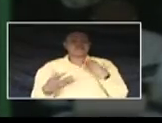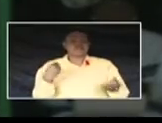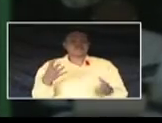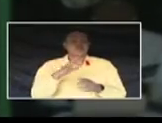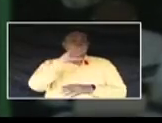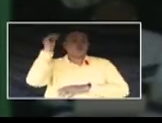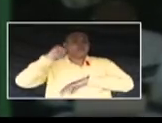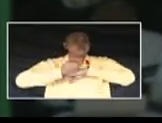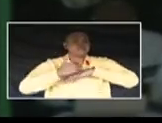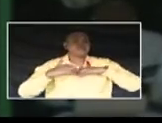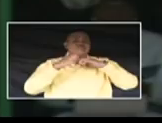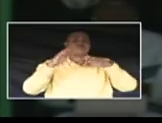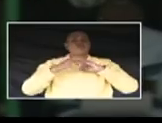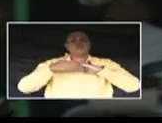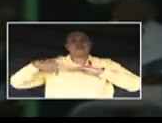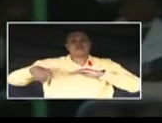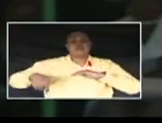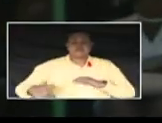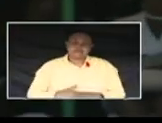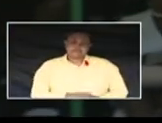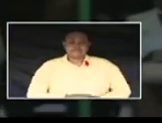Jamaica.